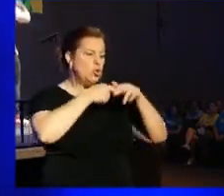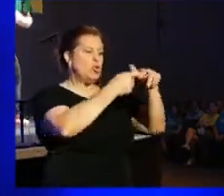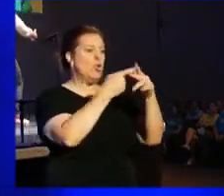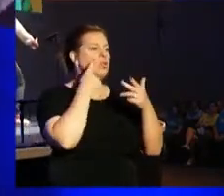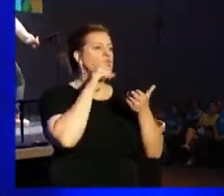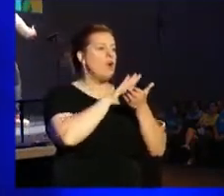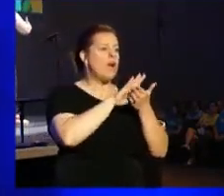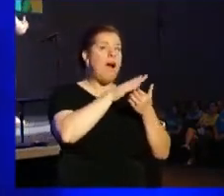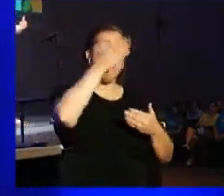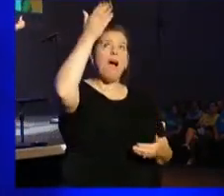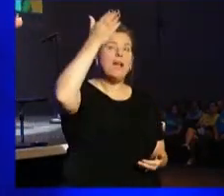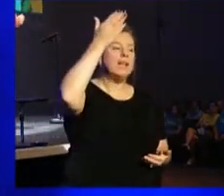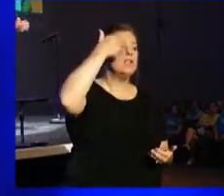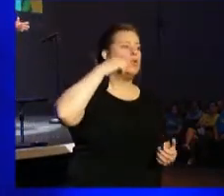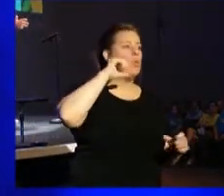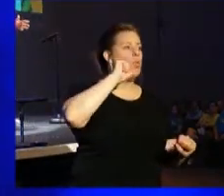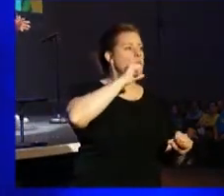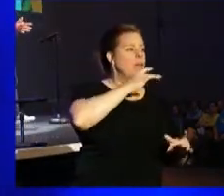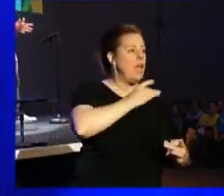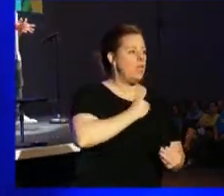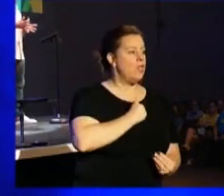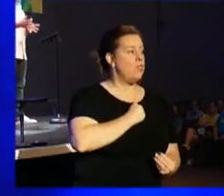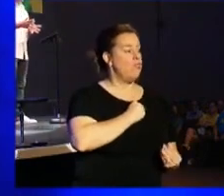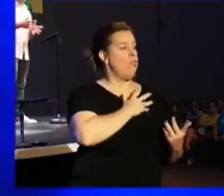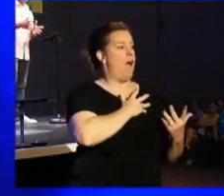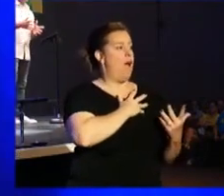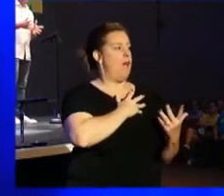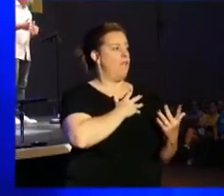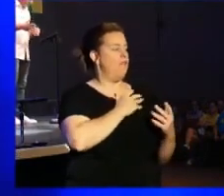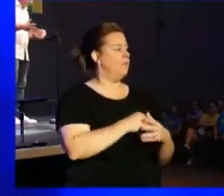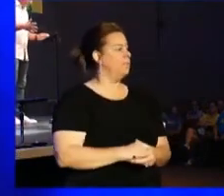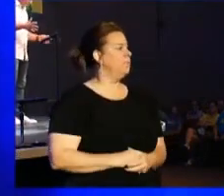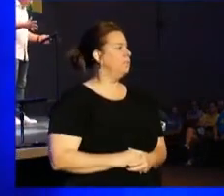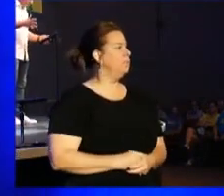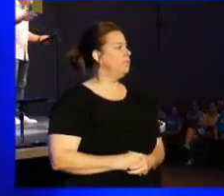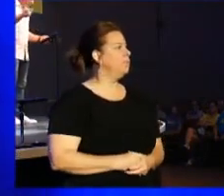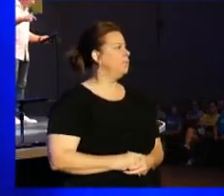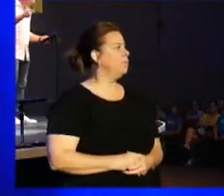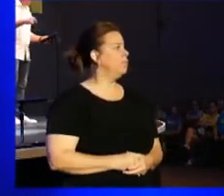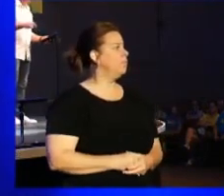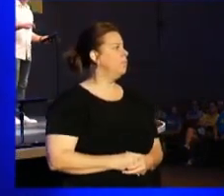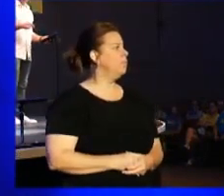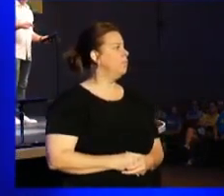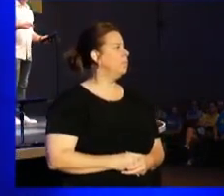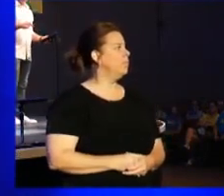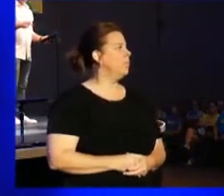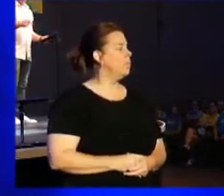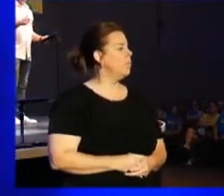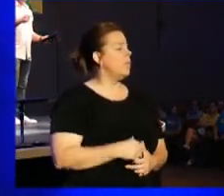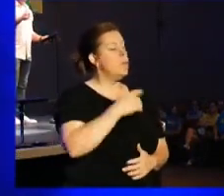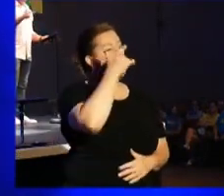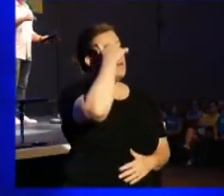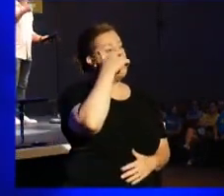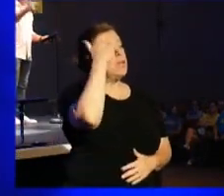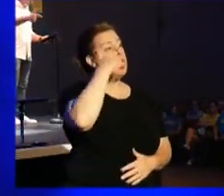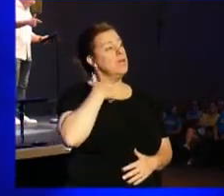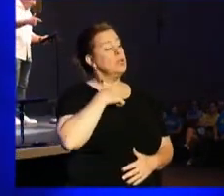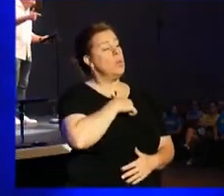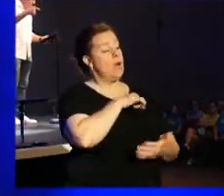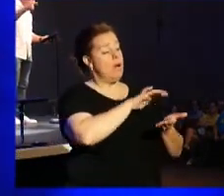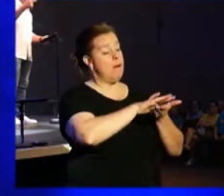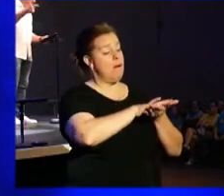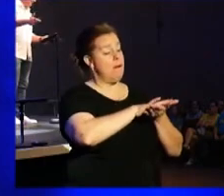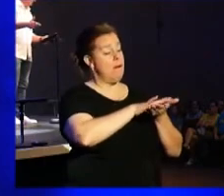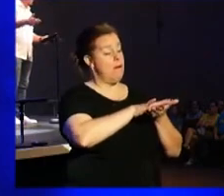to thrive in the way that we treat people. Because we're kind, because we've